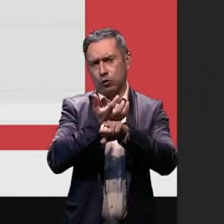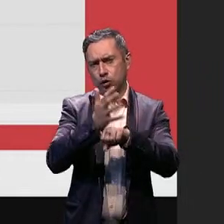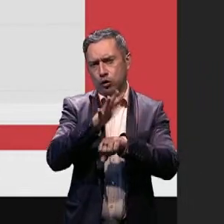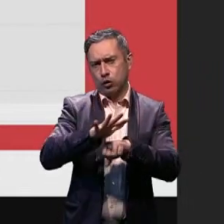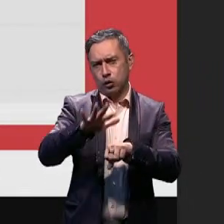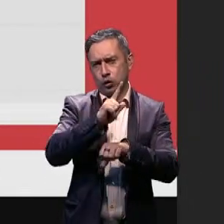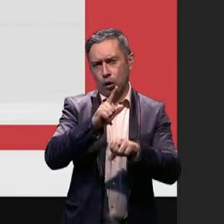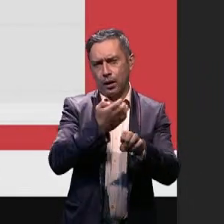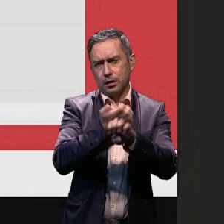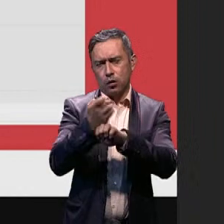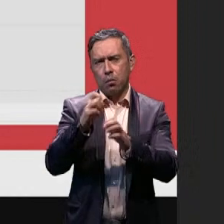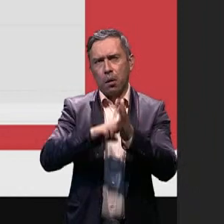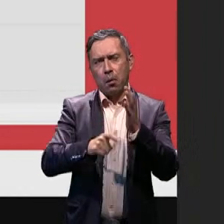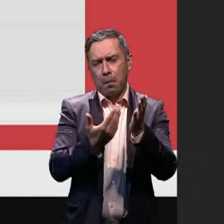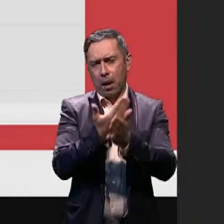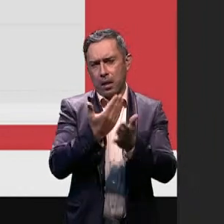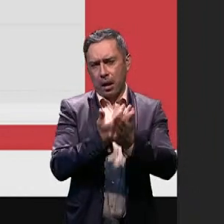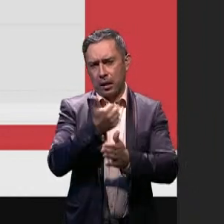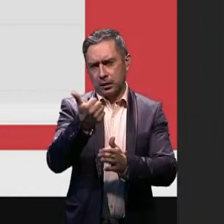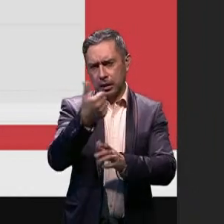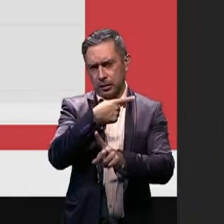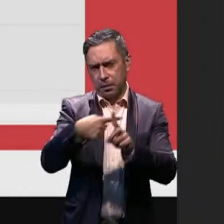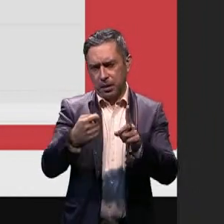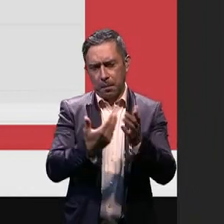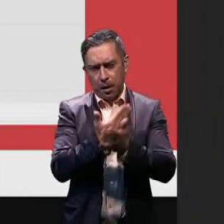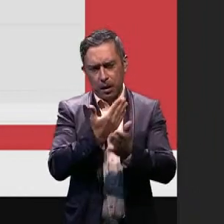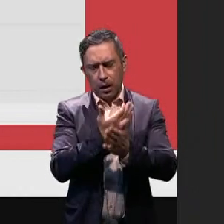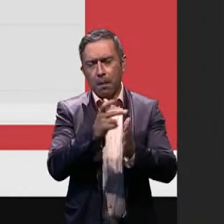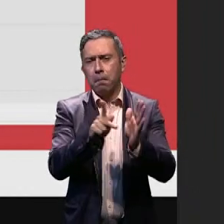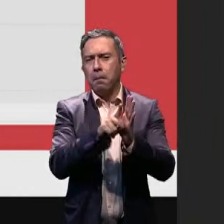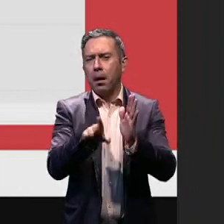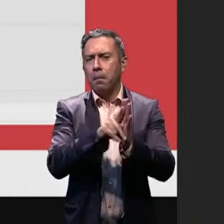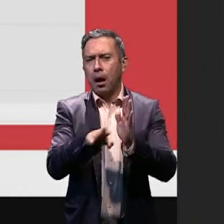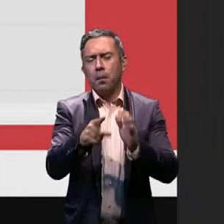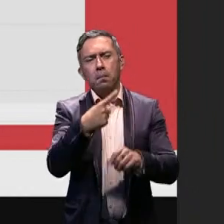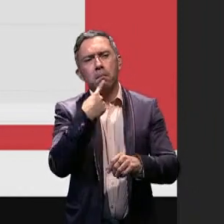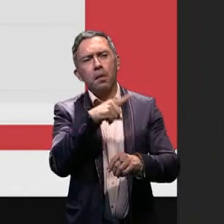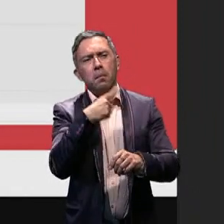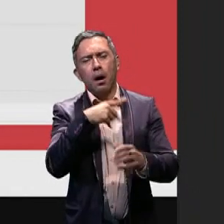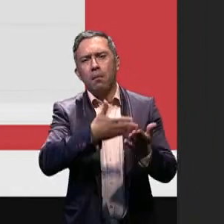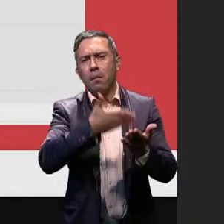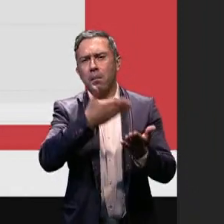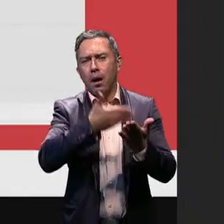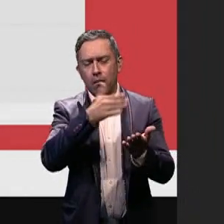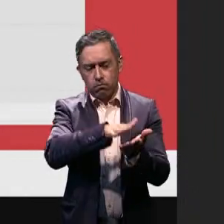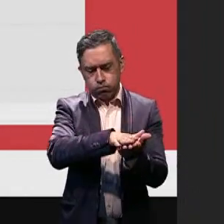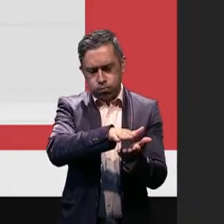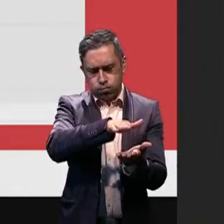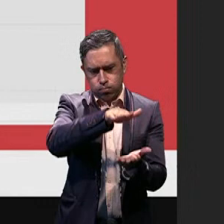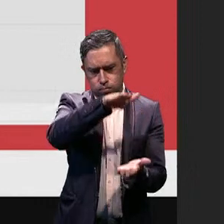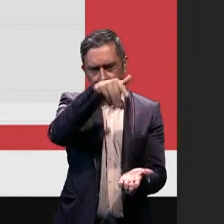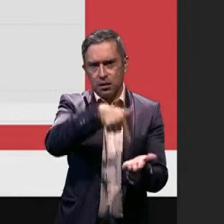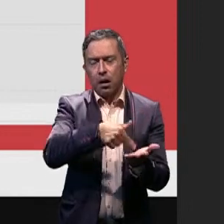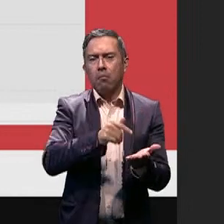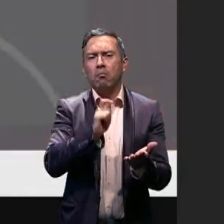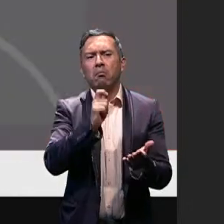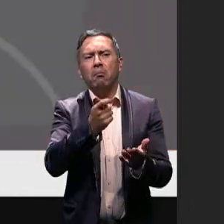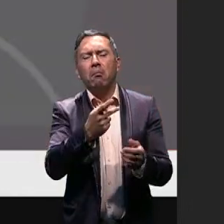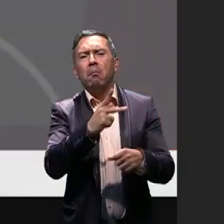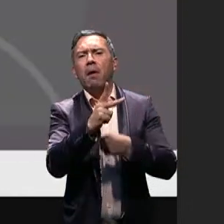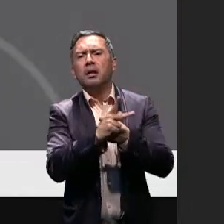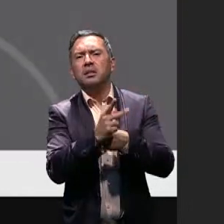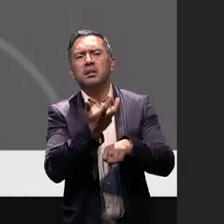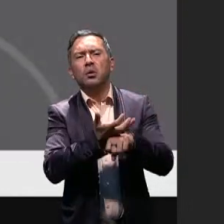to kind of keep an eye on what's happening in the country and across the board. So with that, this is my